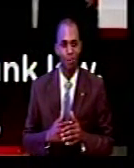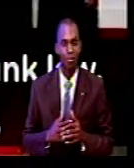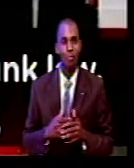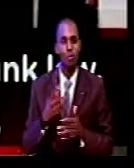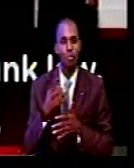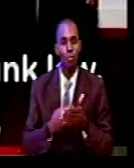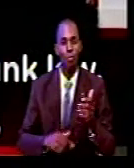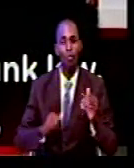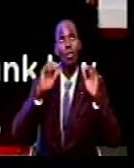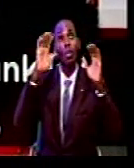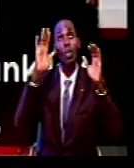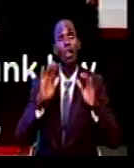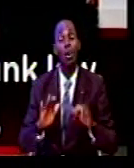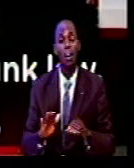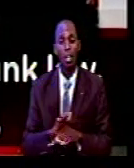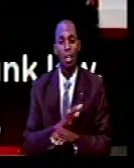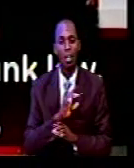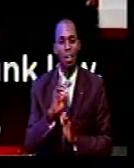about